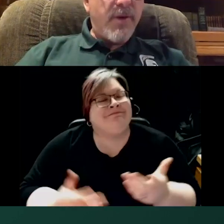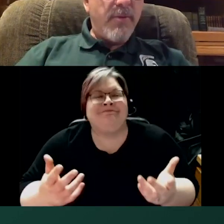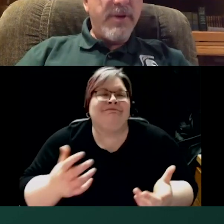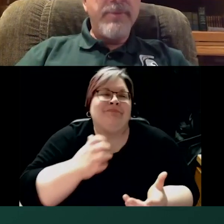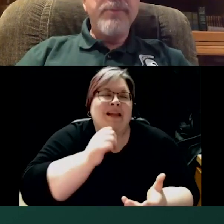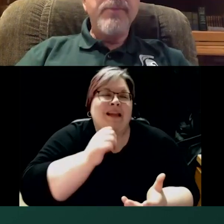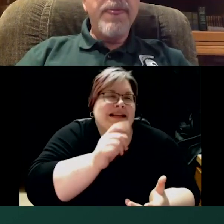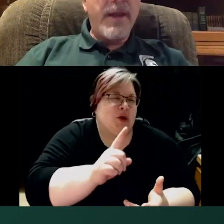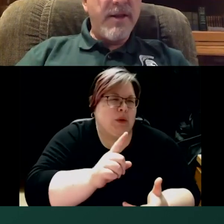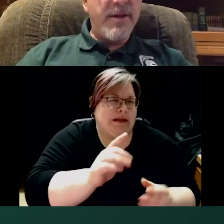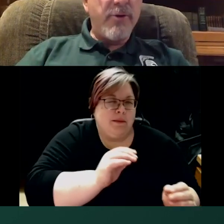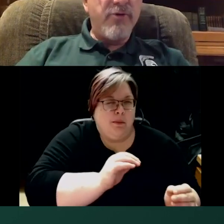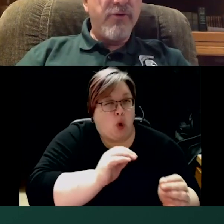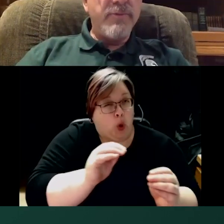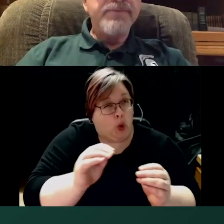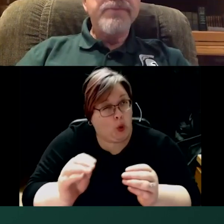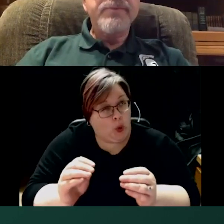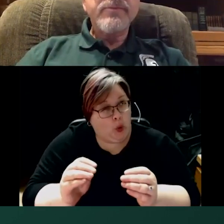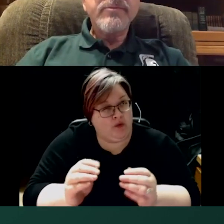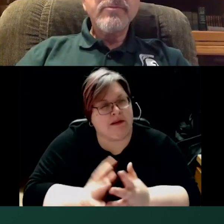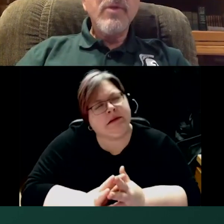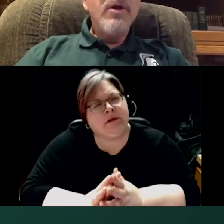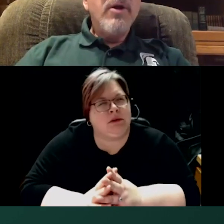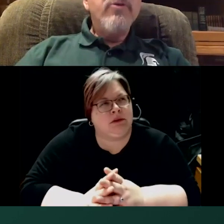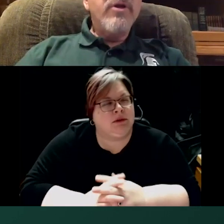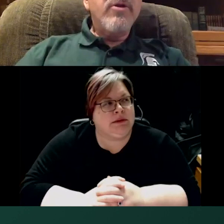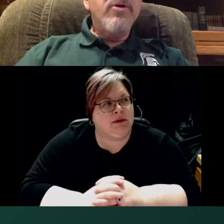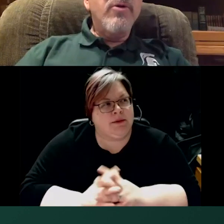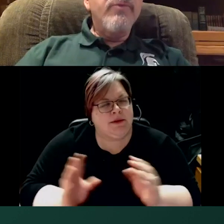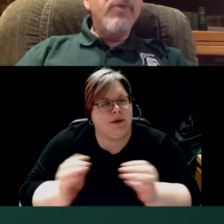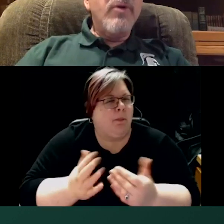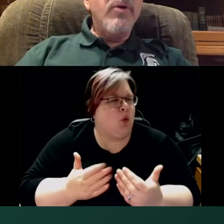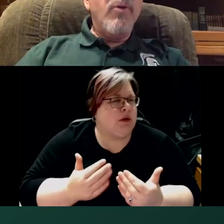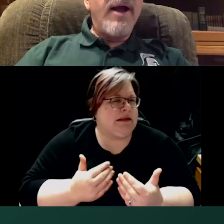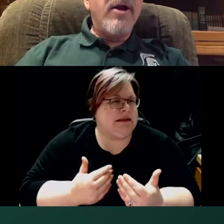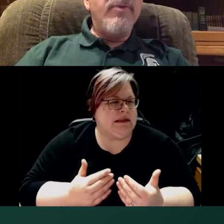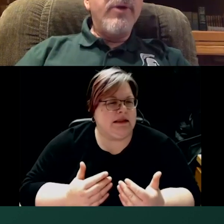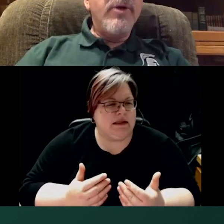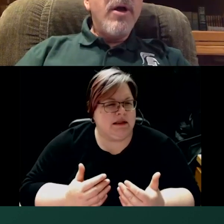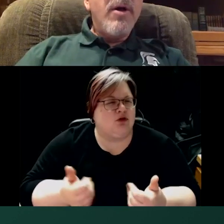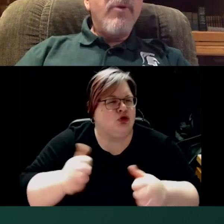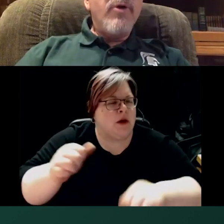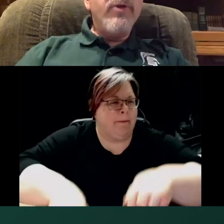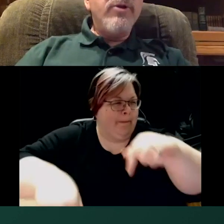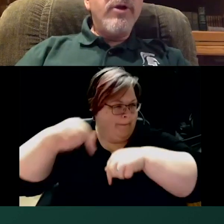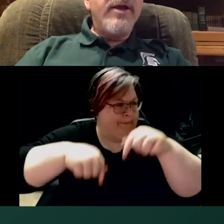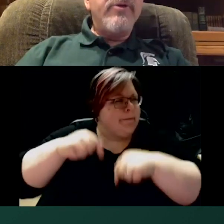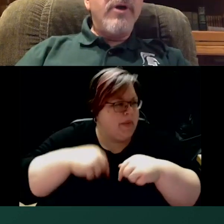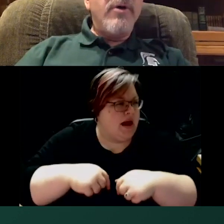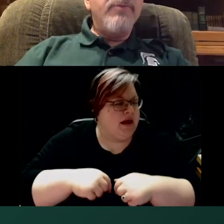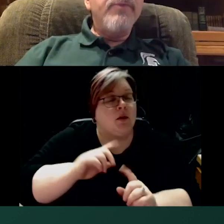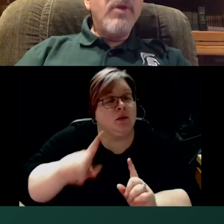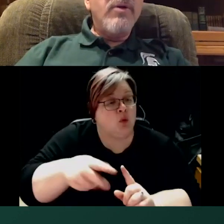it's probably easier to just go back up here. But when we look